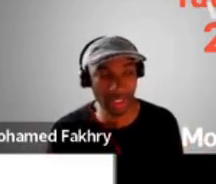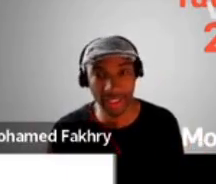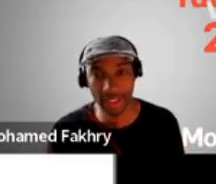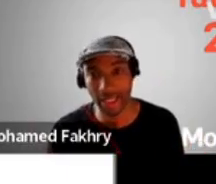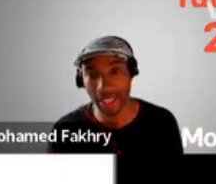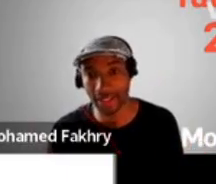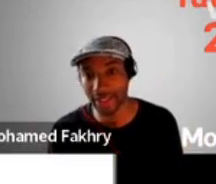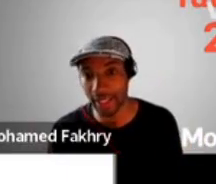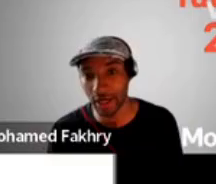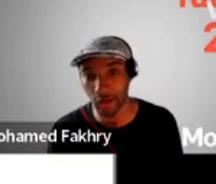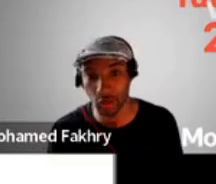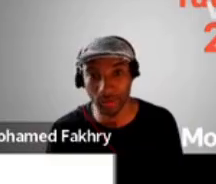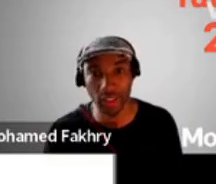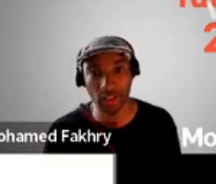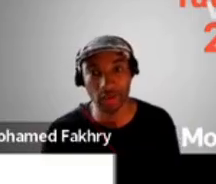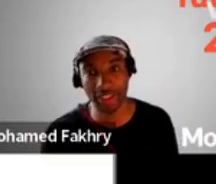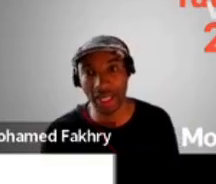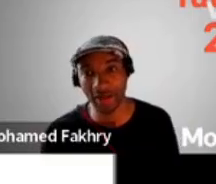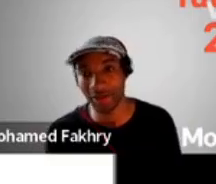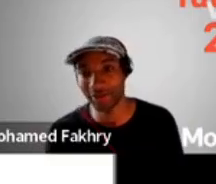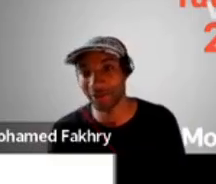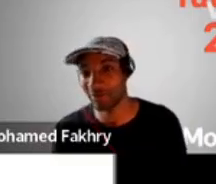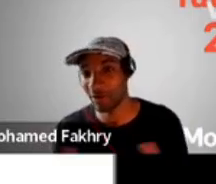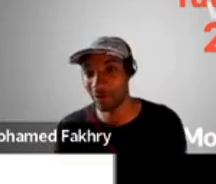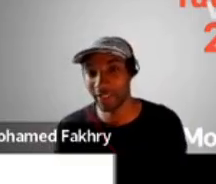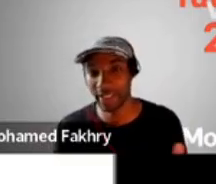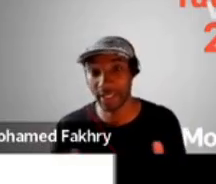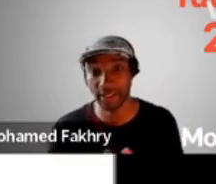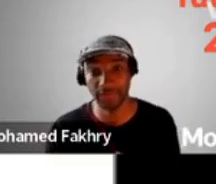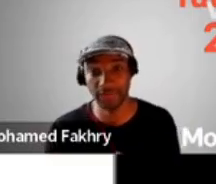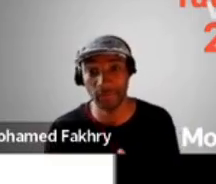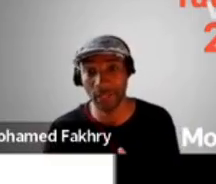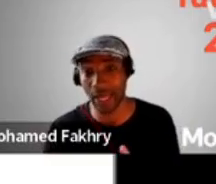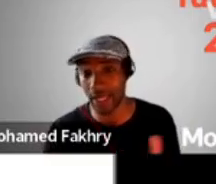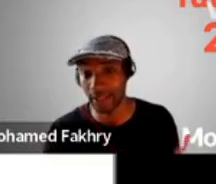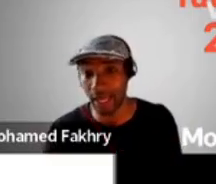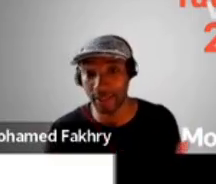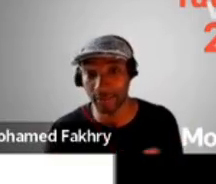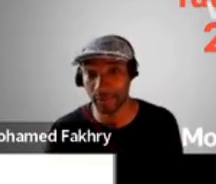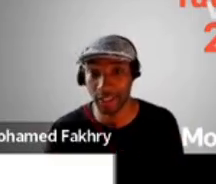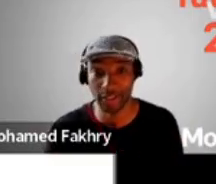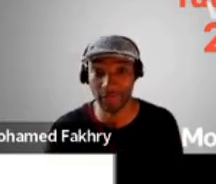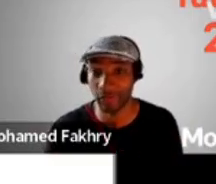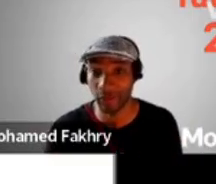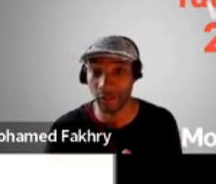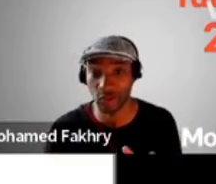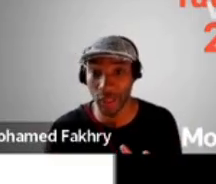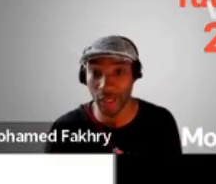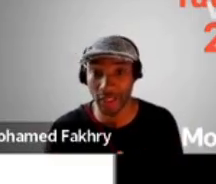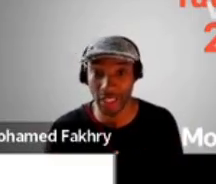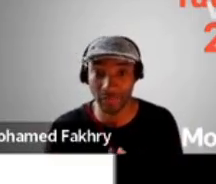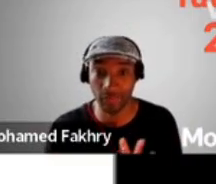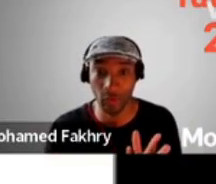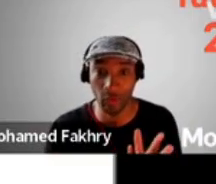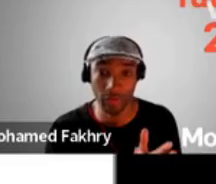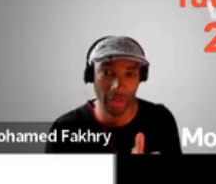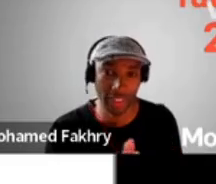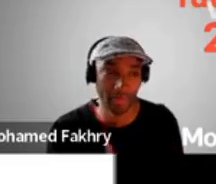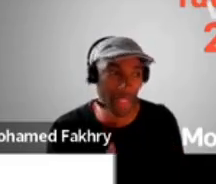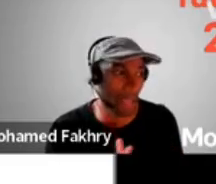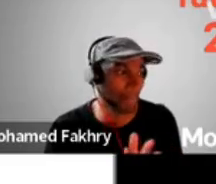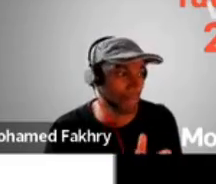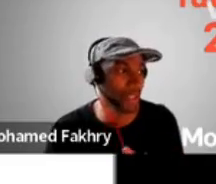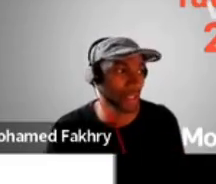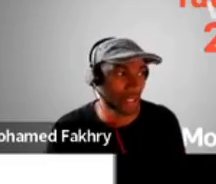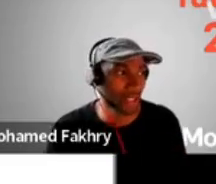reception happening at the DLR group. So they are going to sponsor it. And if you can attend, please feel free to join us at